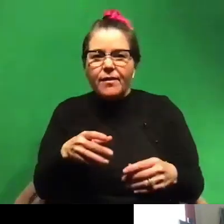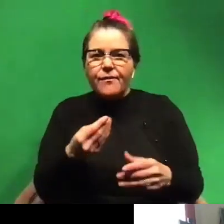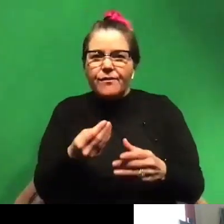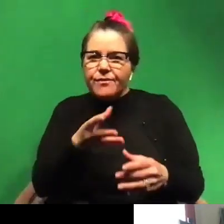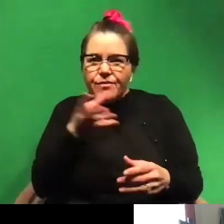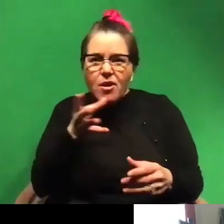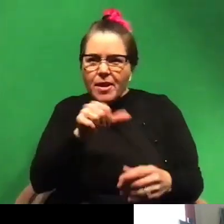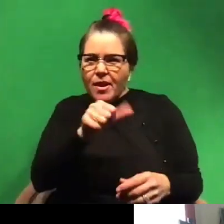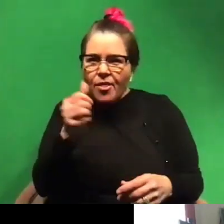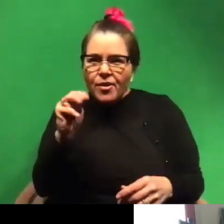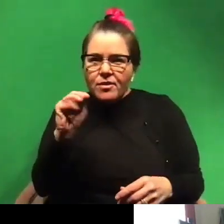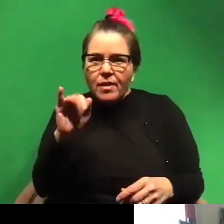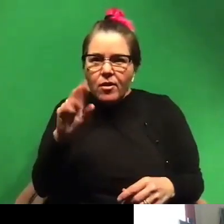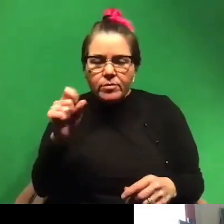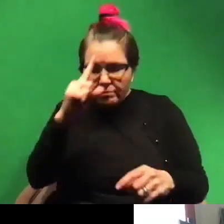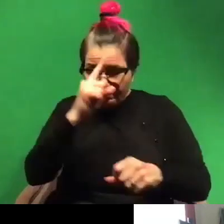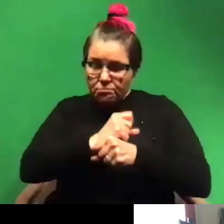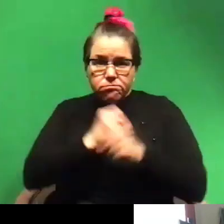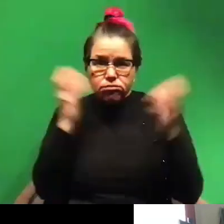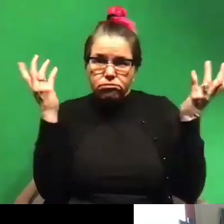like so cool.